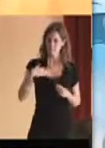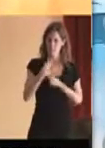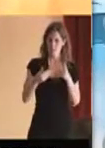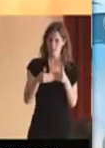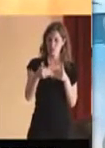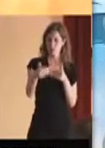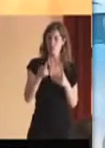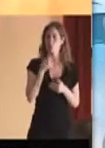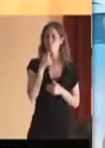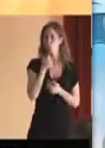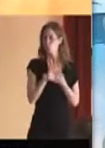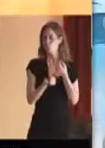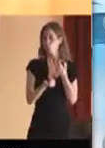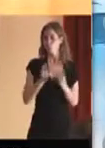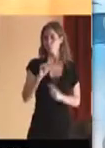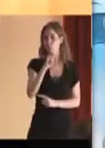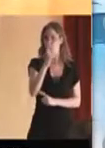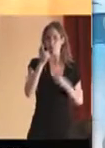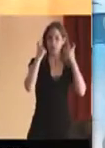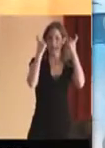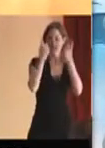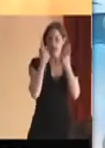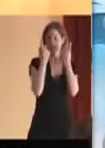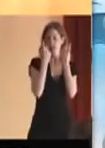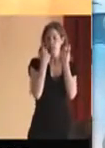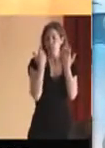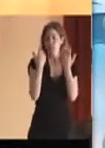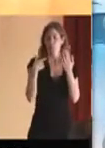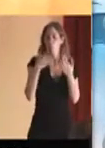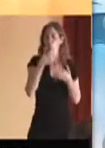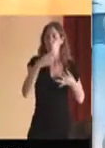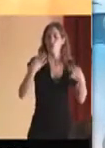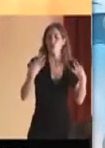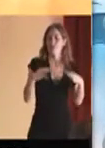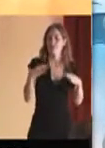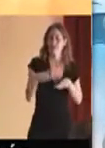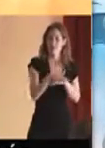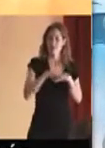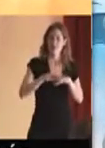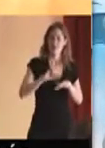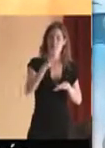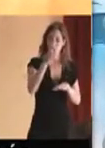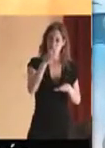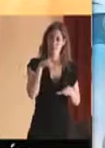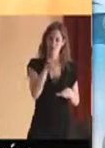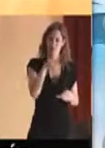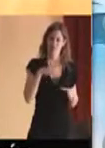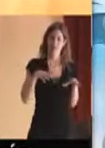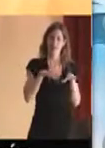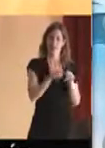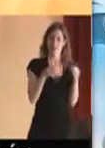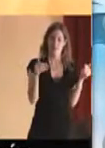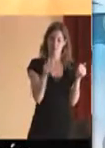plans, but let's first begin by introducing the simplest, the most elemental